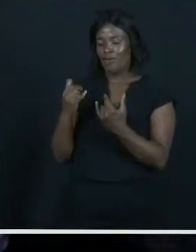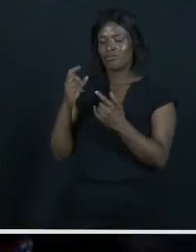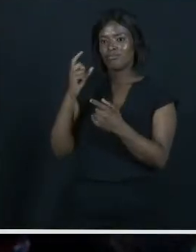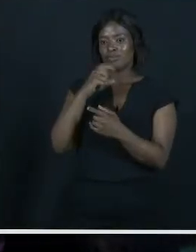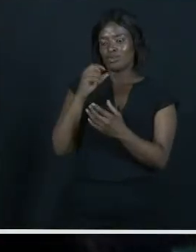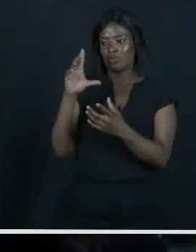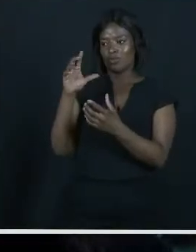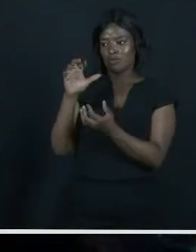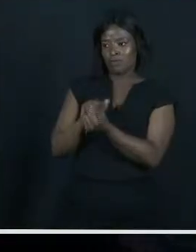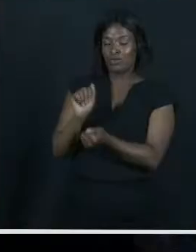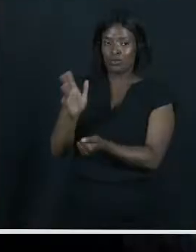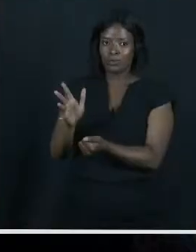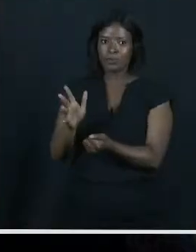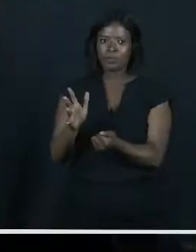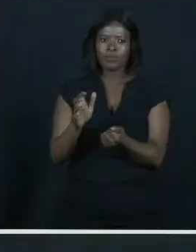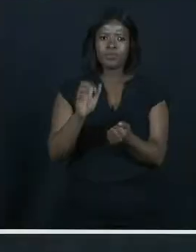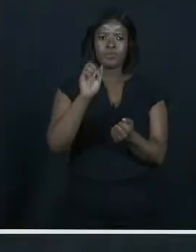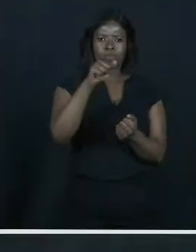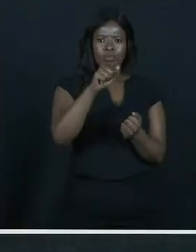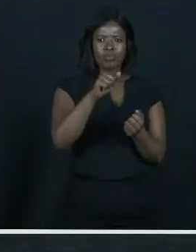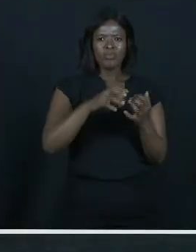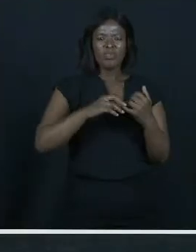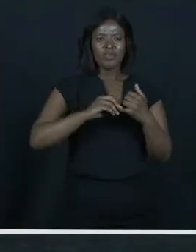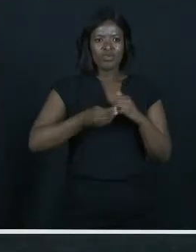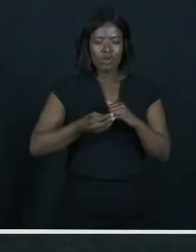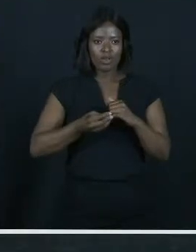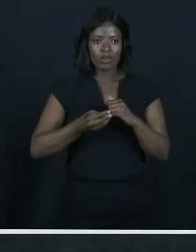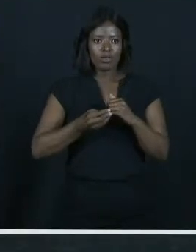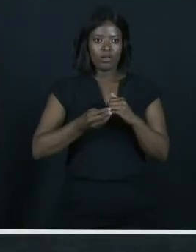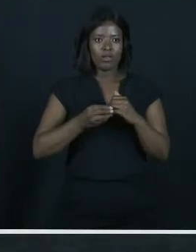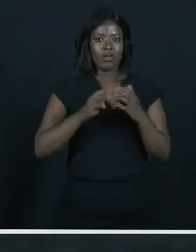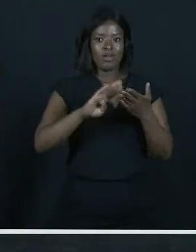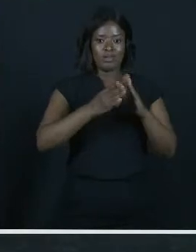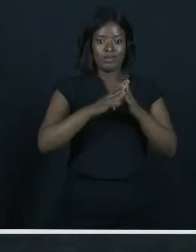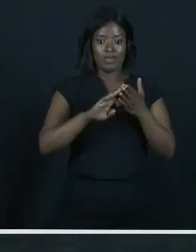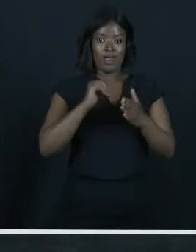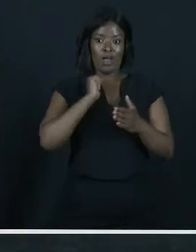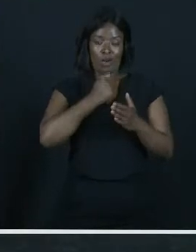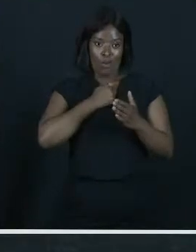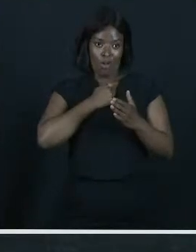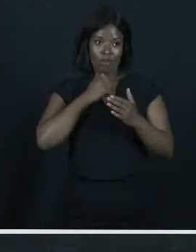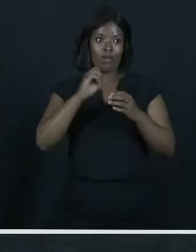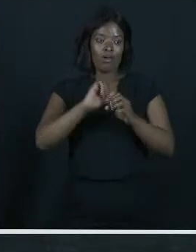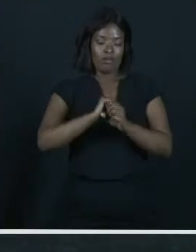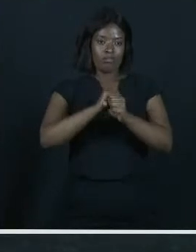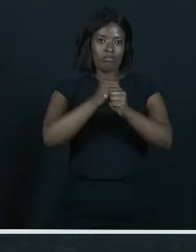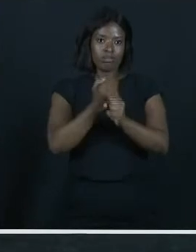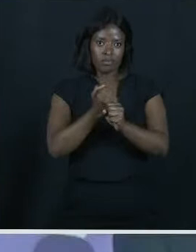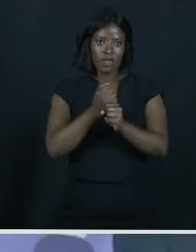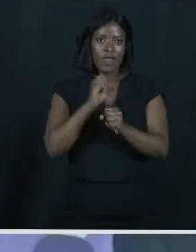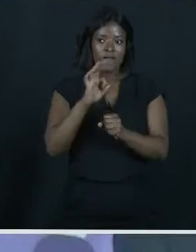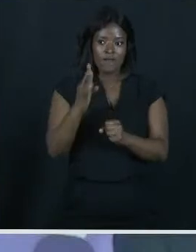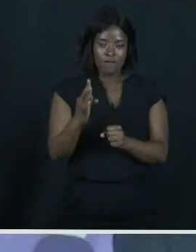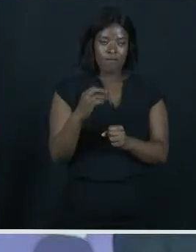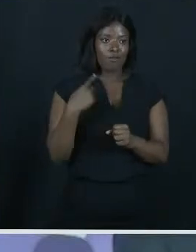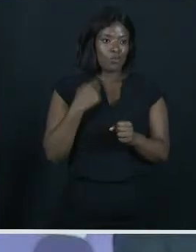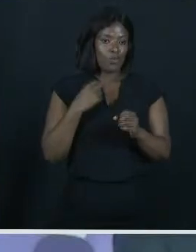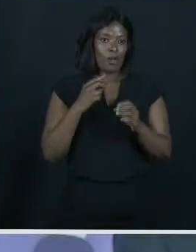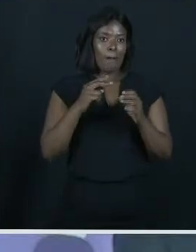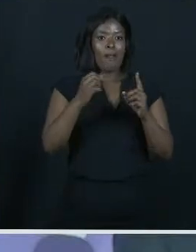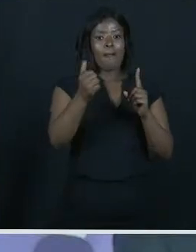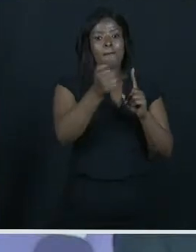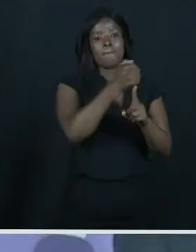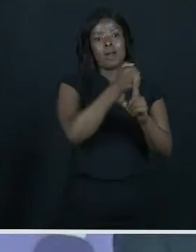and rebuilding our societies, it's also saying to each other, if we're speaking against gender-based violence, we must speak